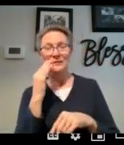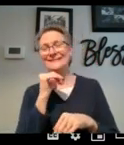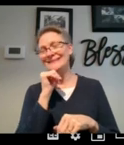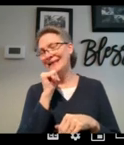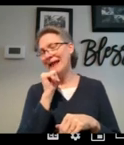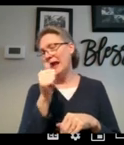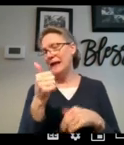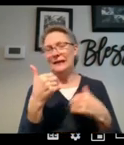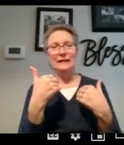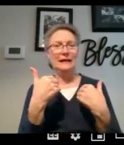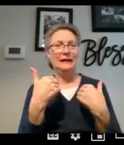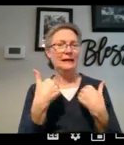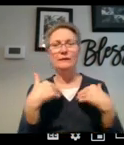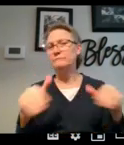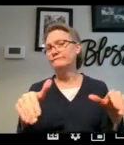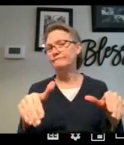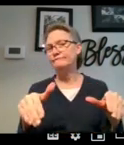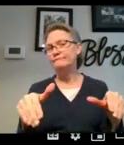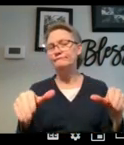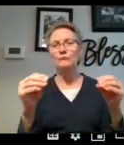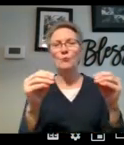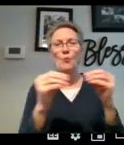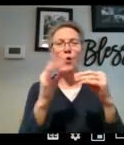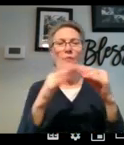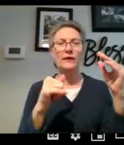to have more than 4,